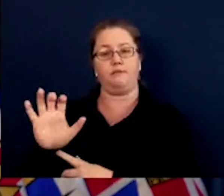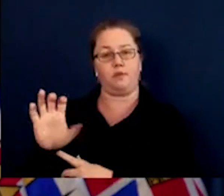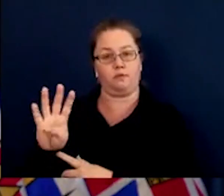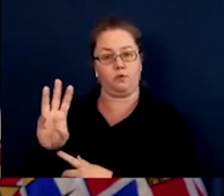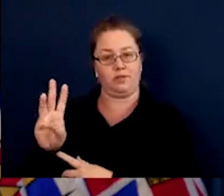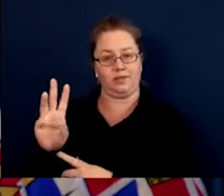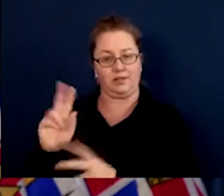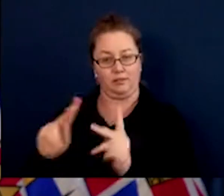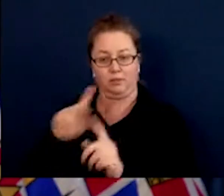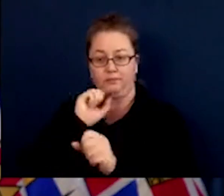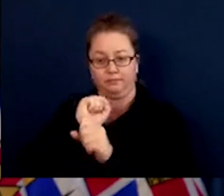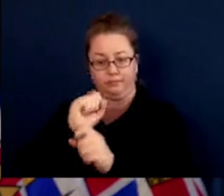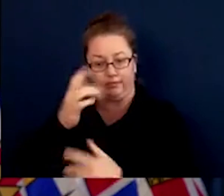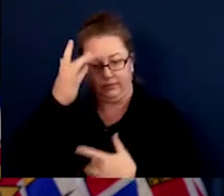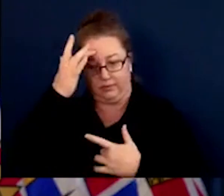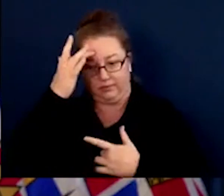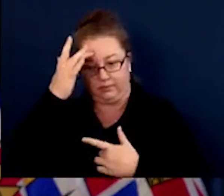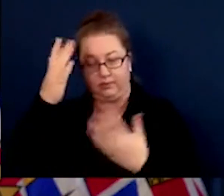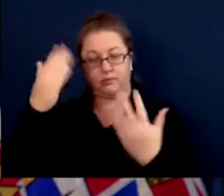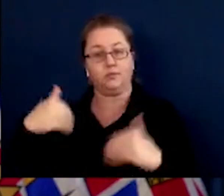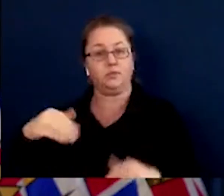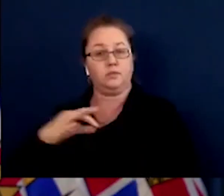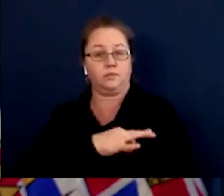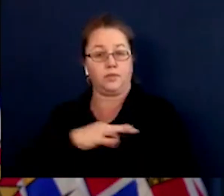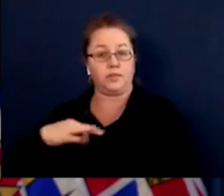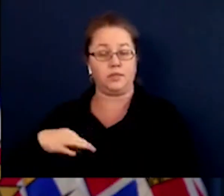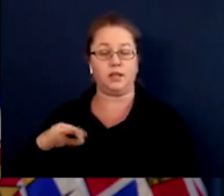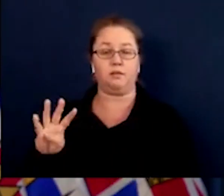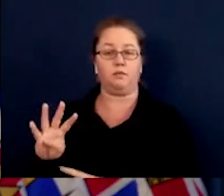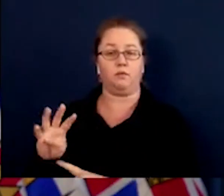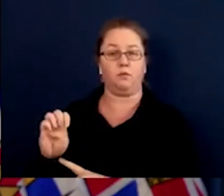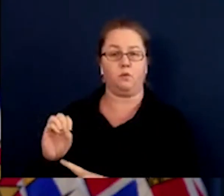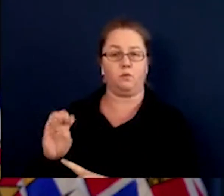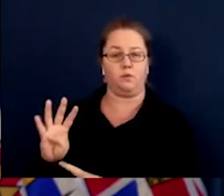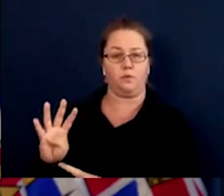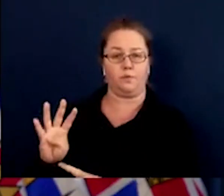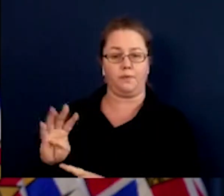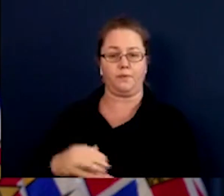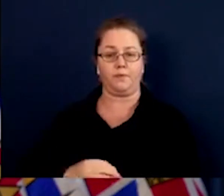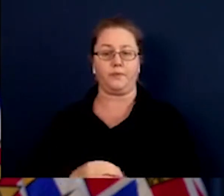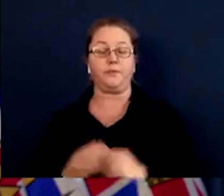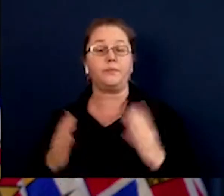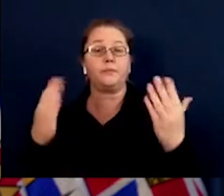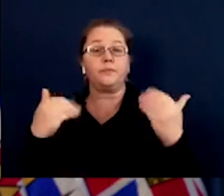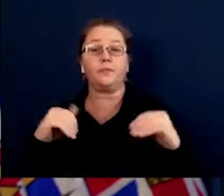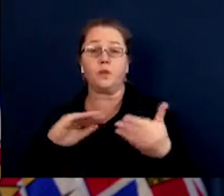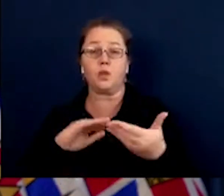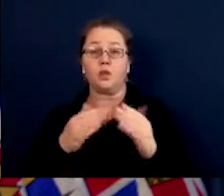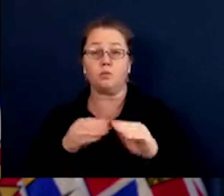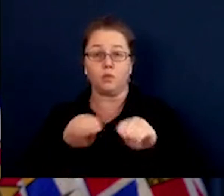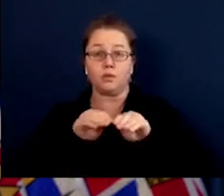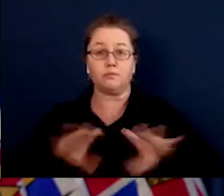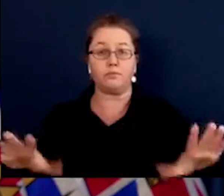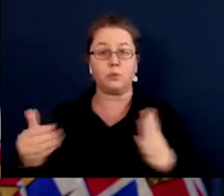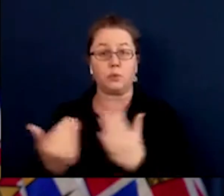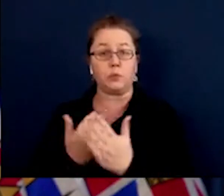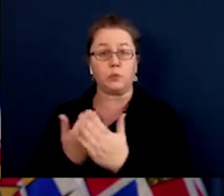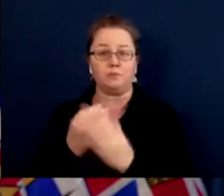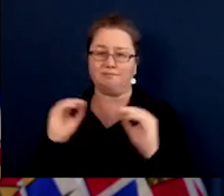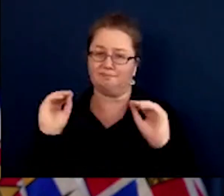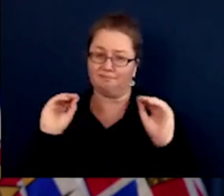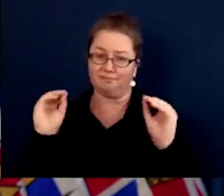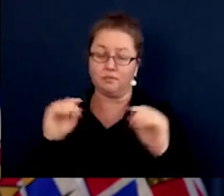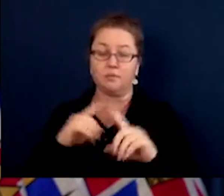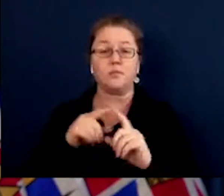and 404 staff. There have been no new community outbreaks. However, yesterday we had